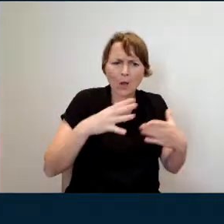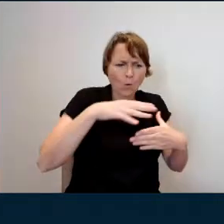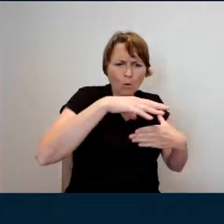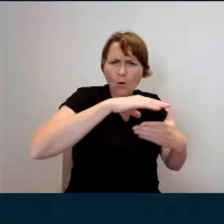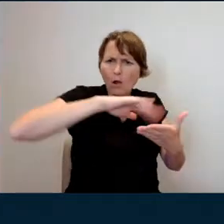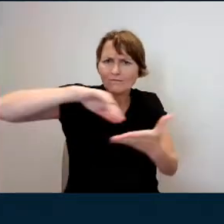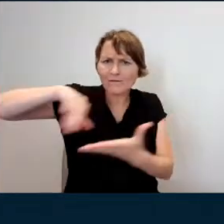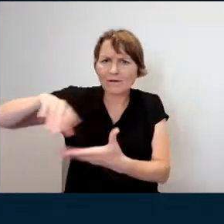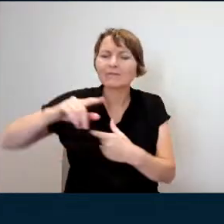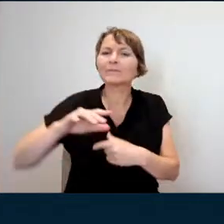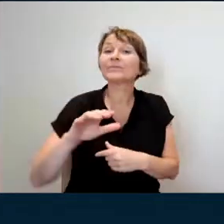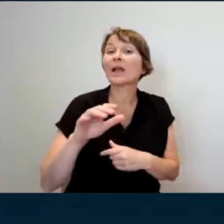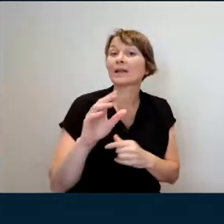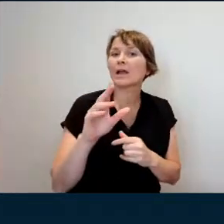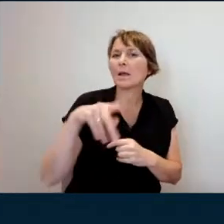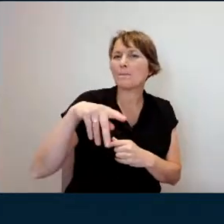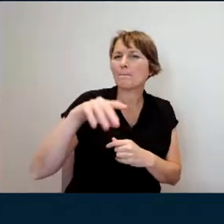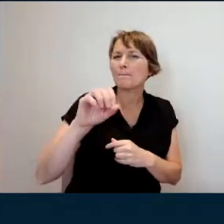to deal with